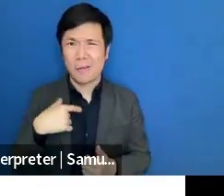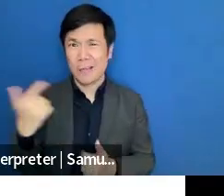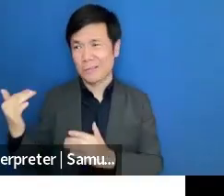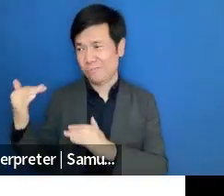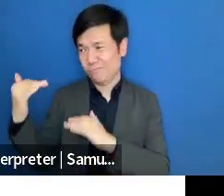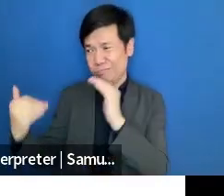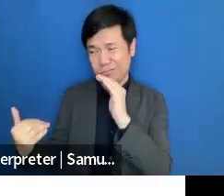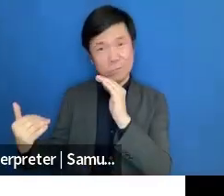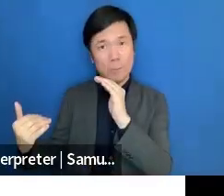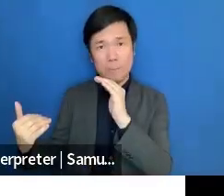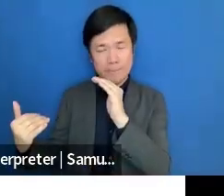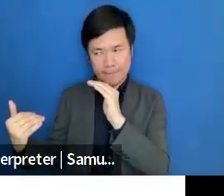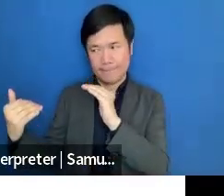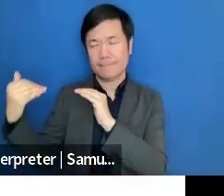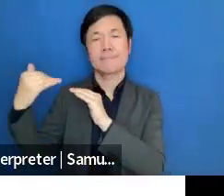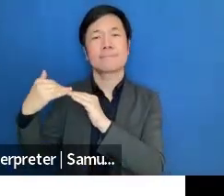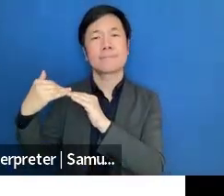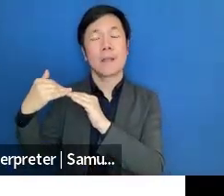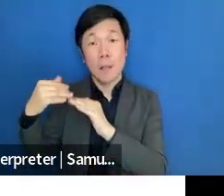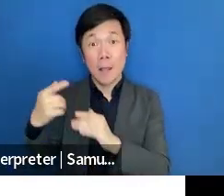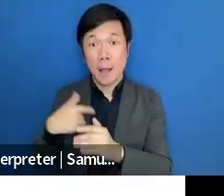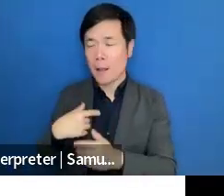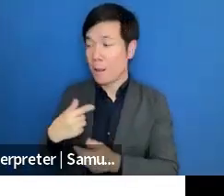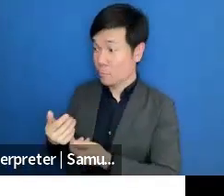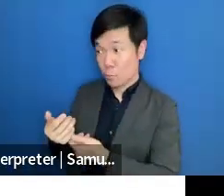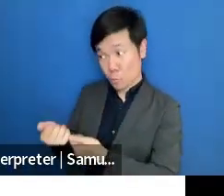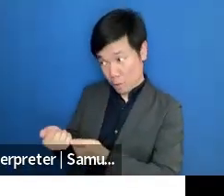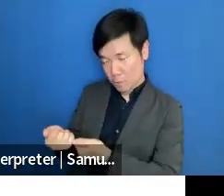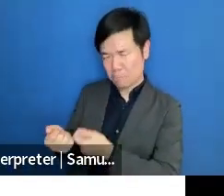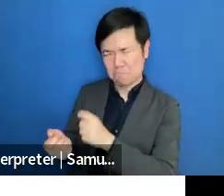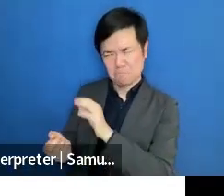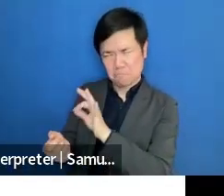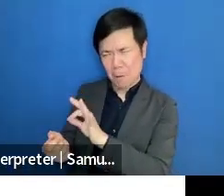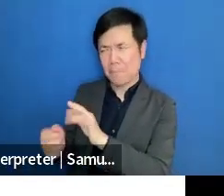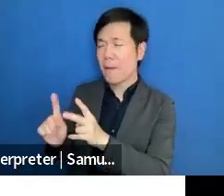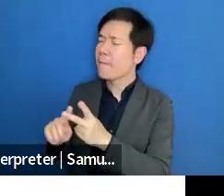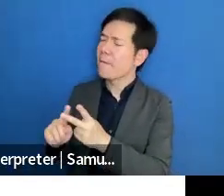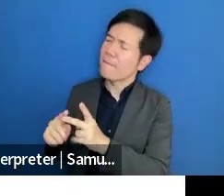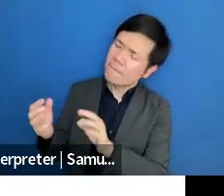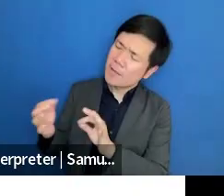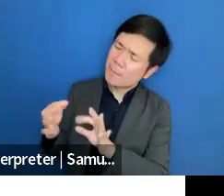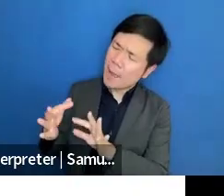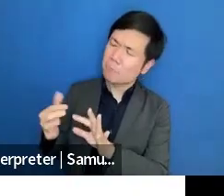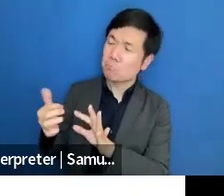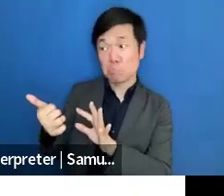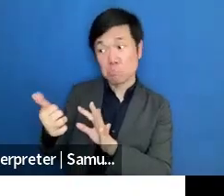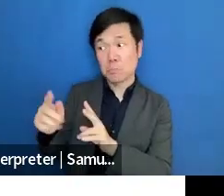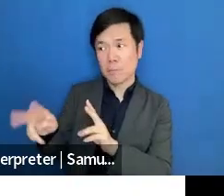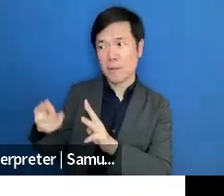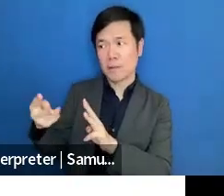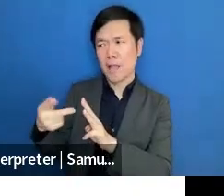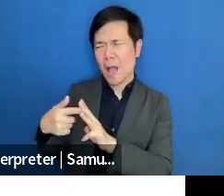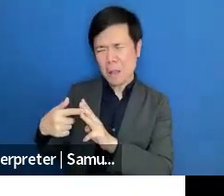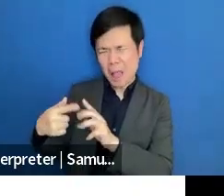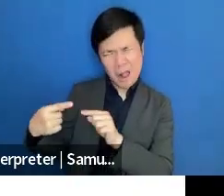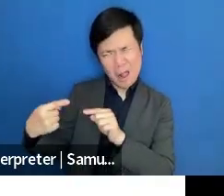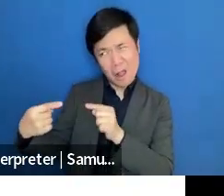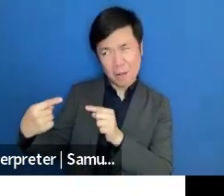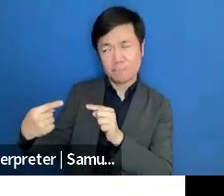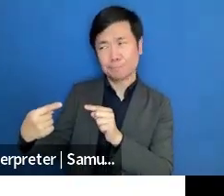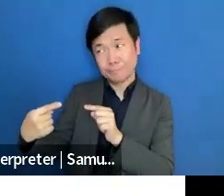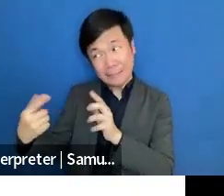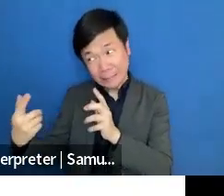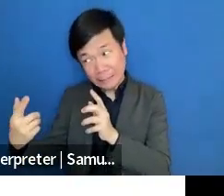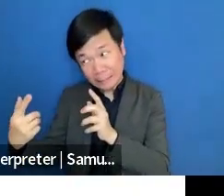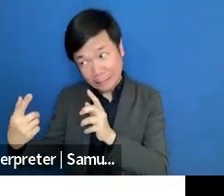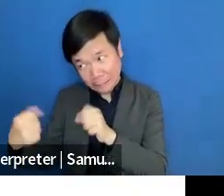within programs. Trust allows people to speak openly, share critical feedback, and work through disagreements. This